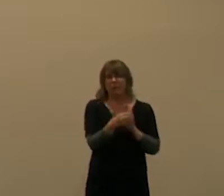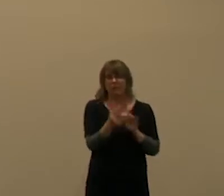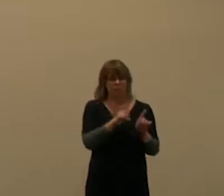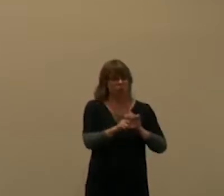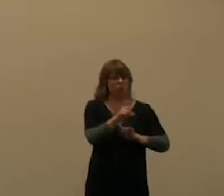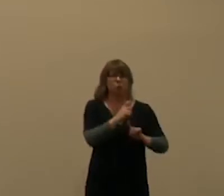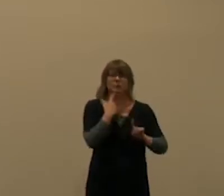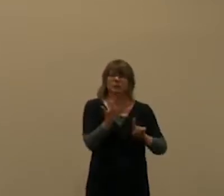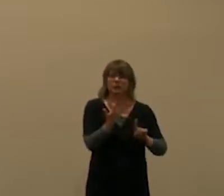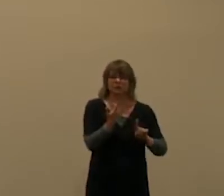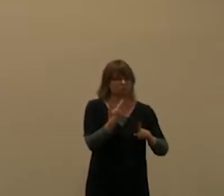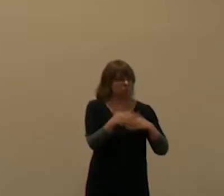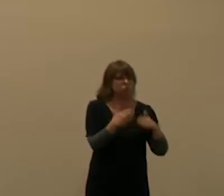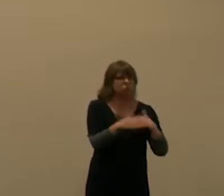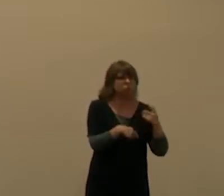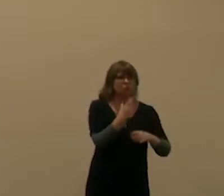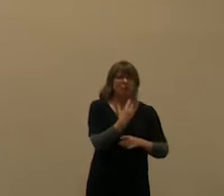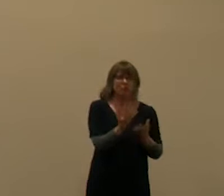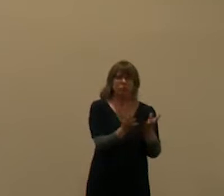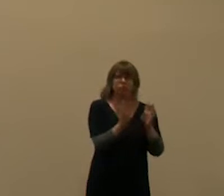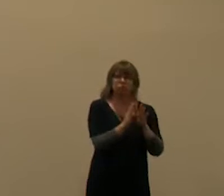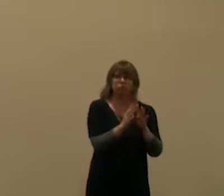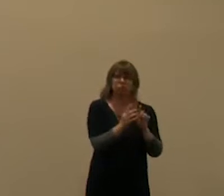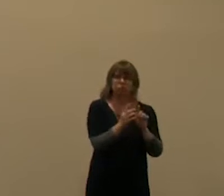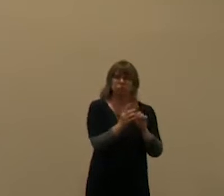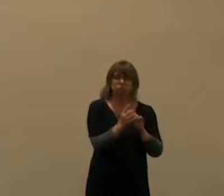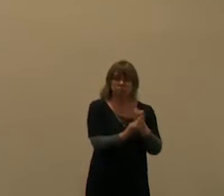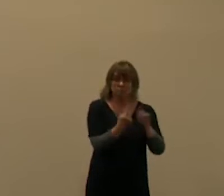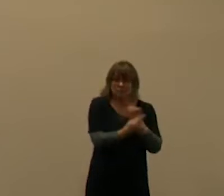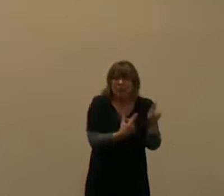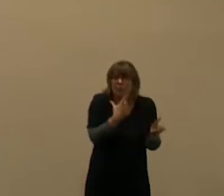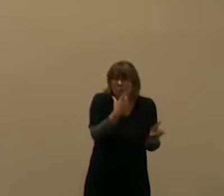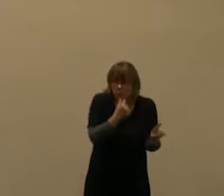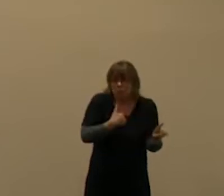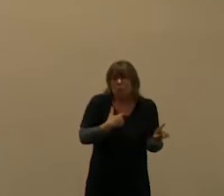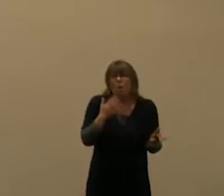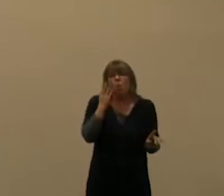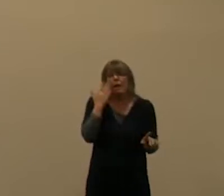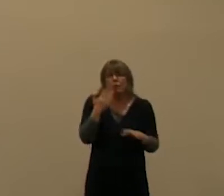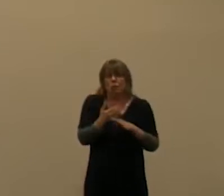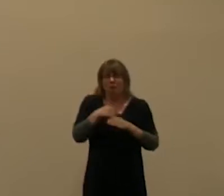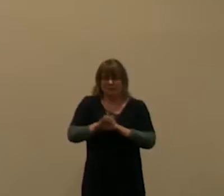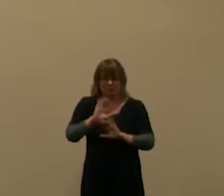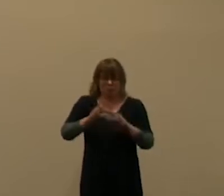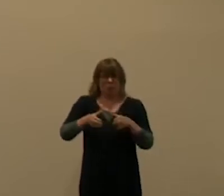community. So those are a bunch of meeting scenarios that might happen when you work in an